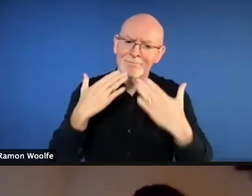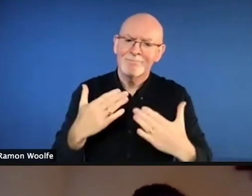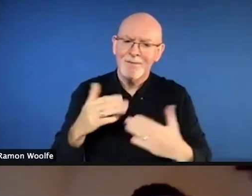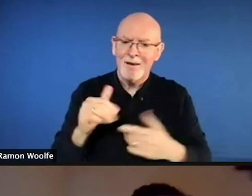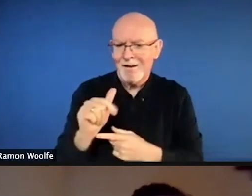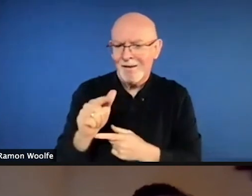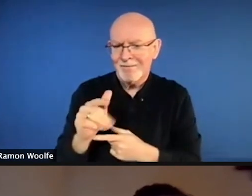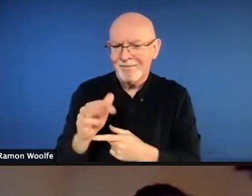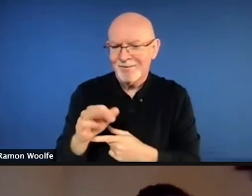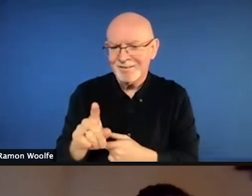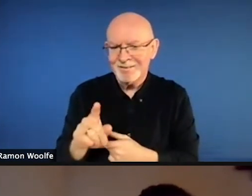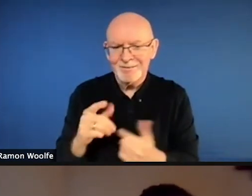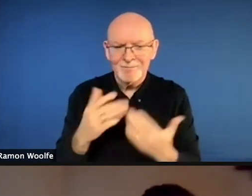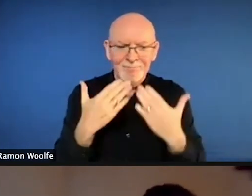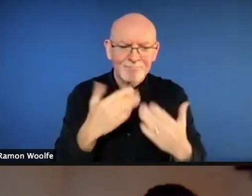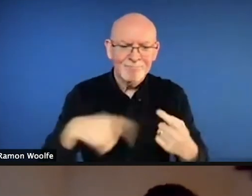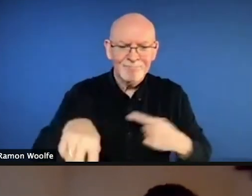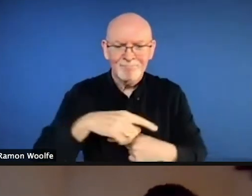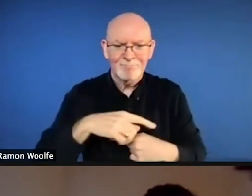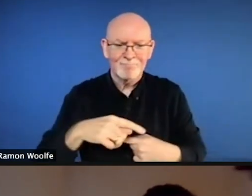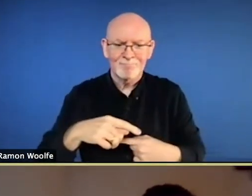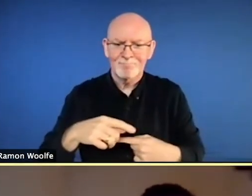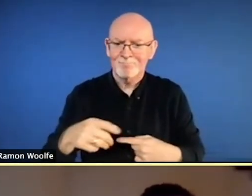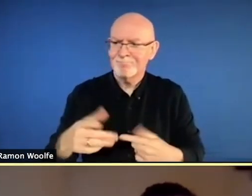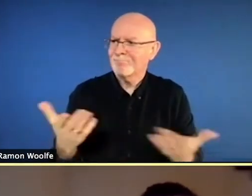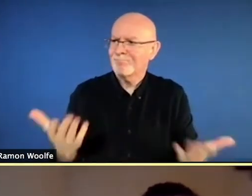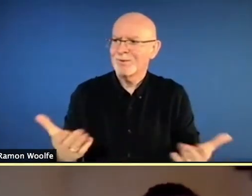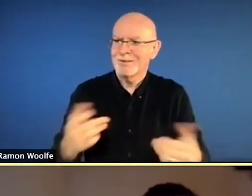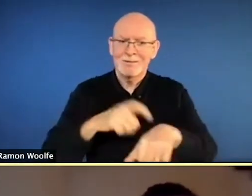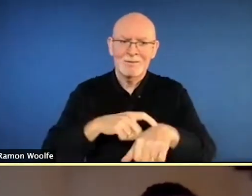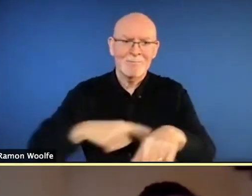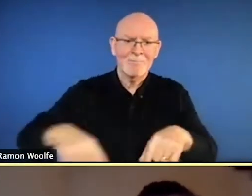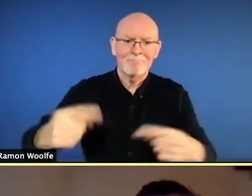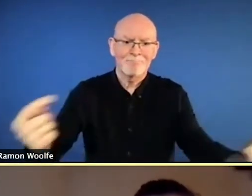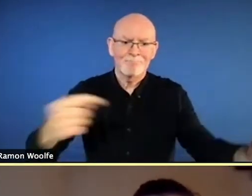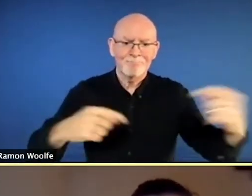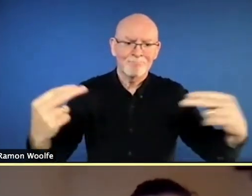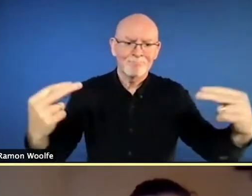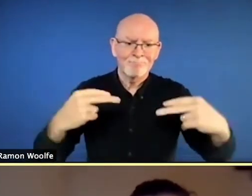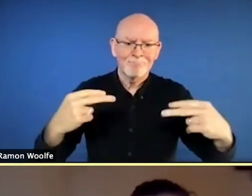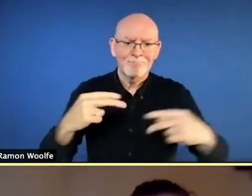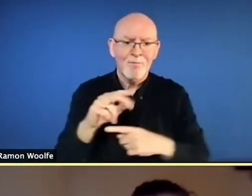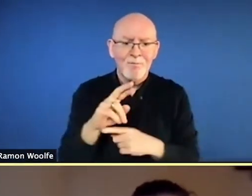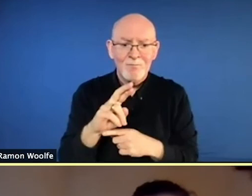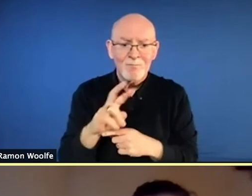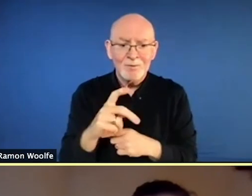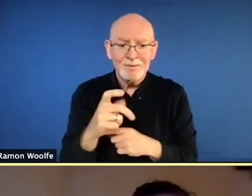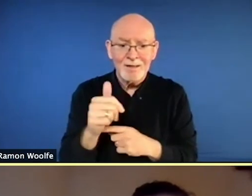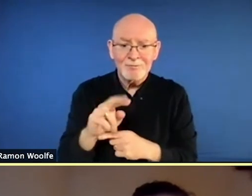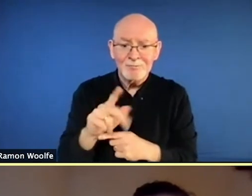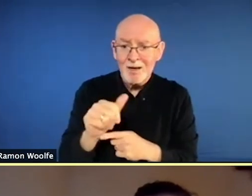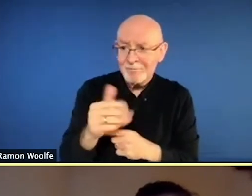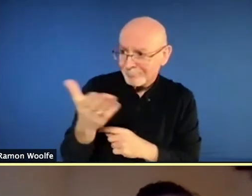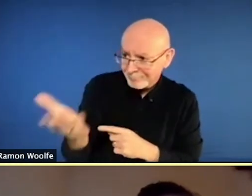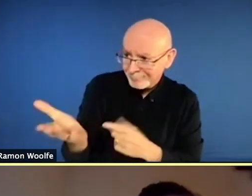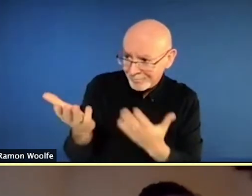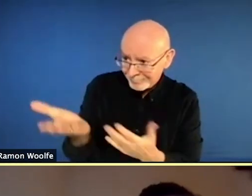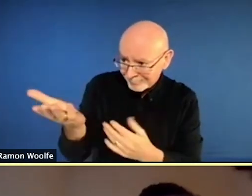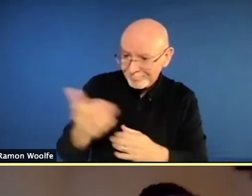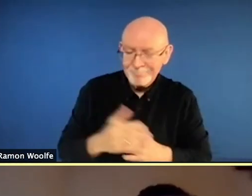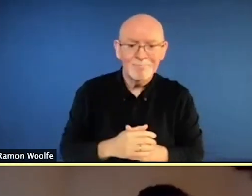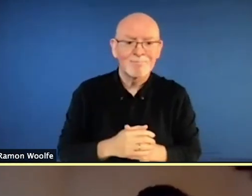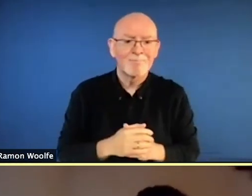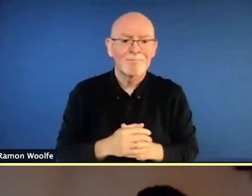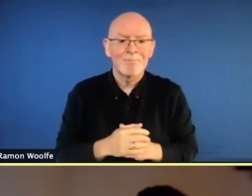Thank you. I would just like to have a closing remark that re-emphasizes